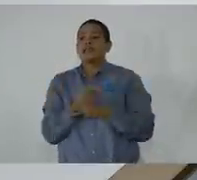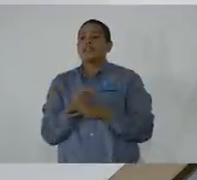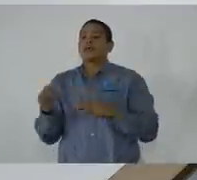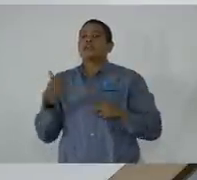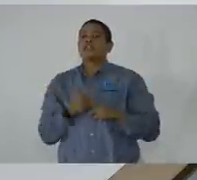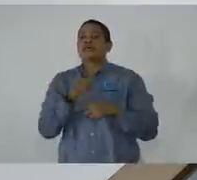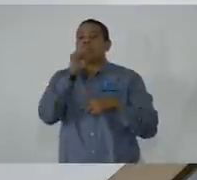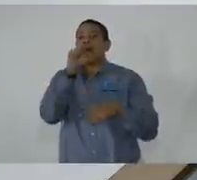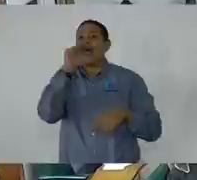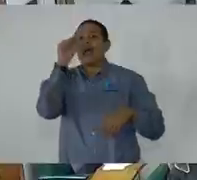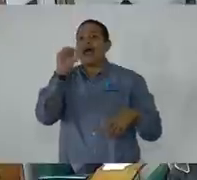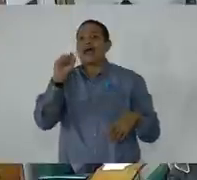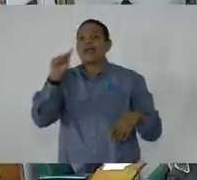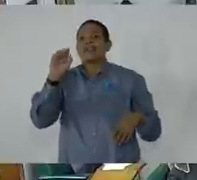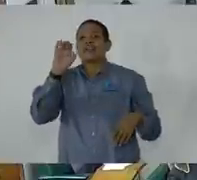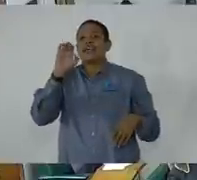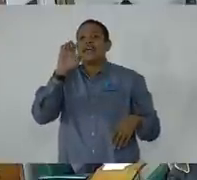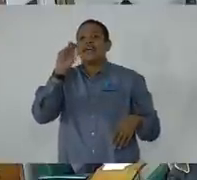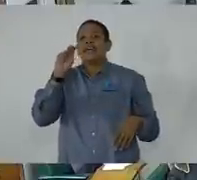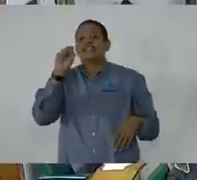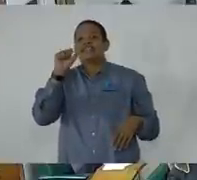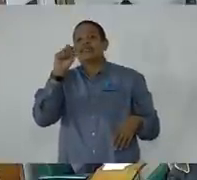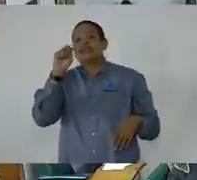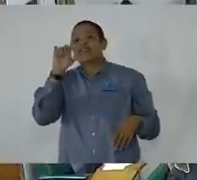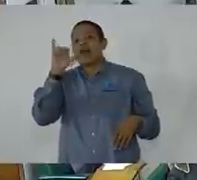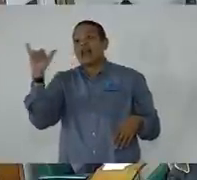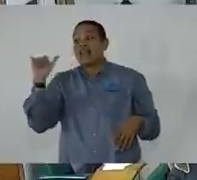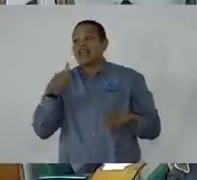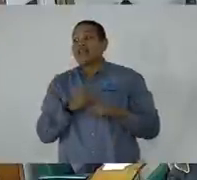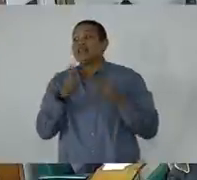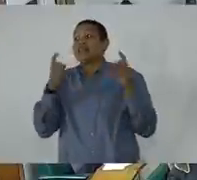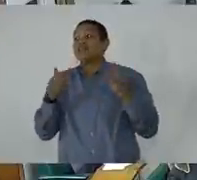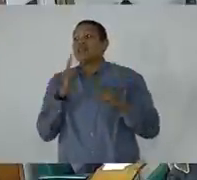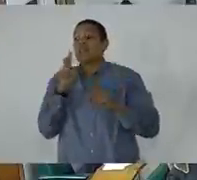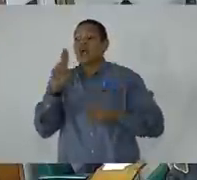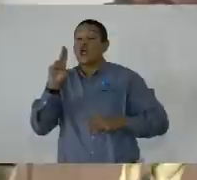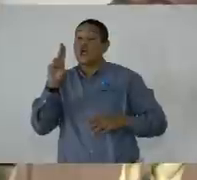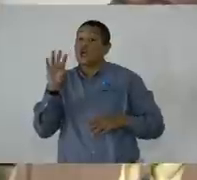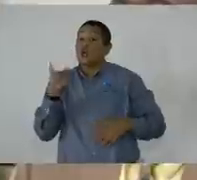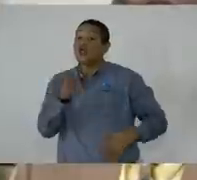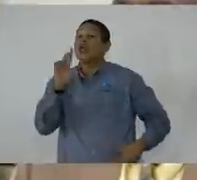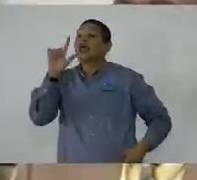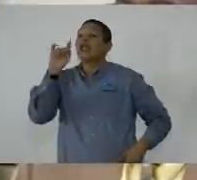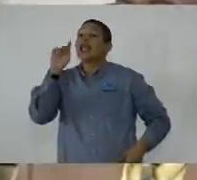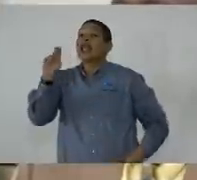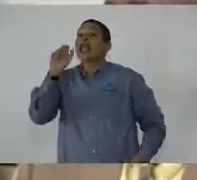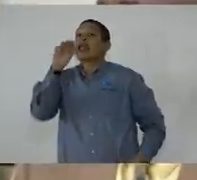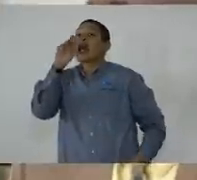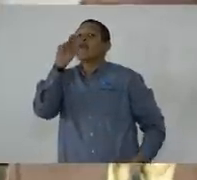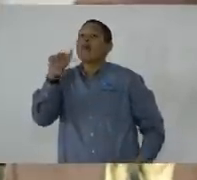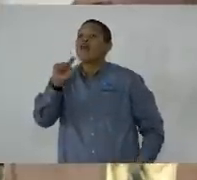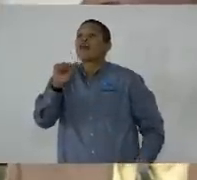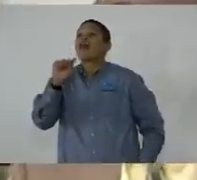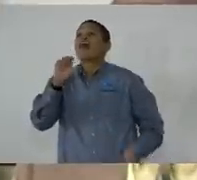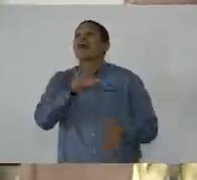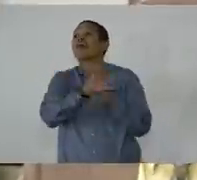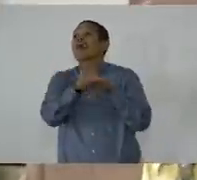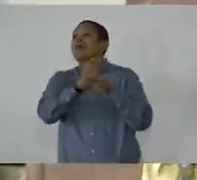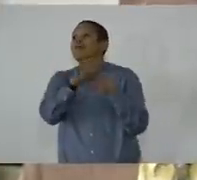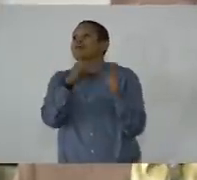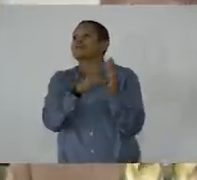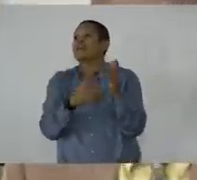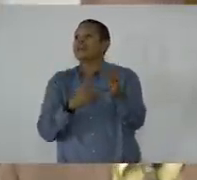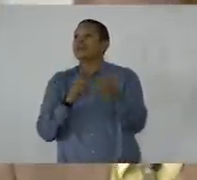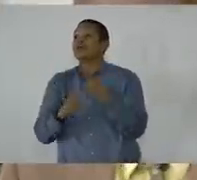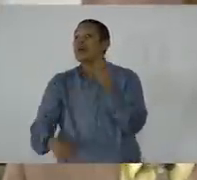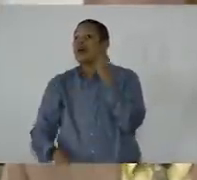Ms. Annette Insanali, Director at the University of West Indies Latin American Caribbean Center. And